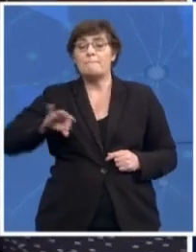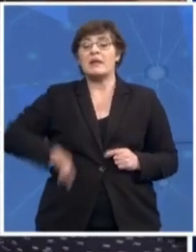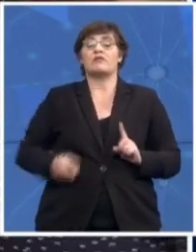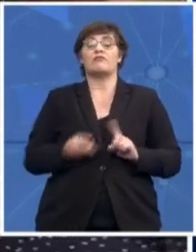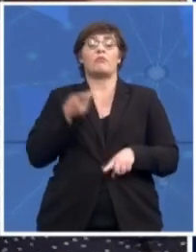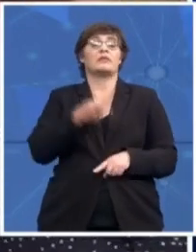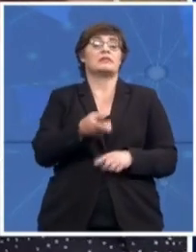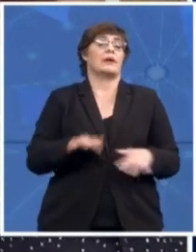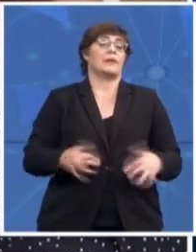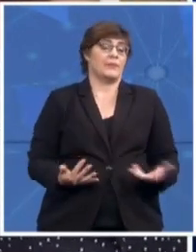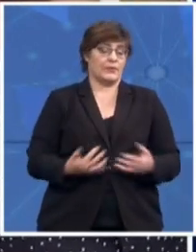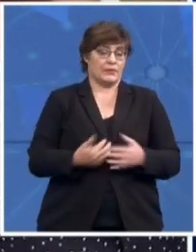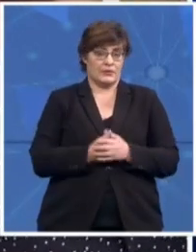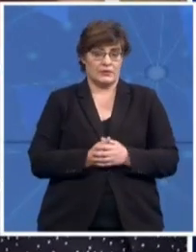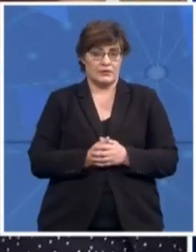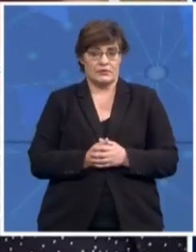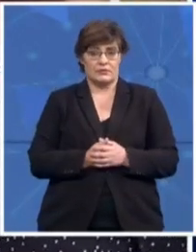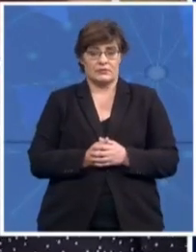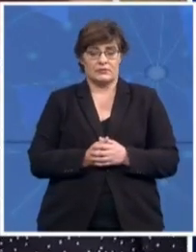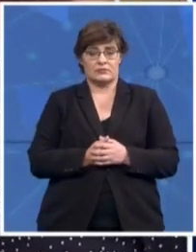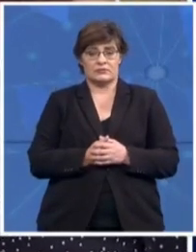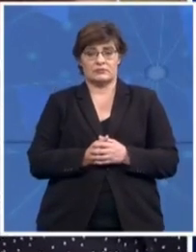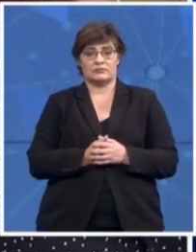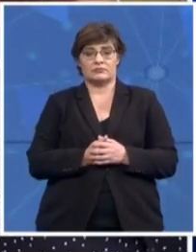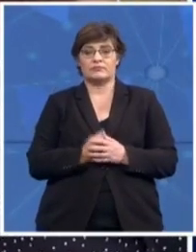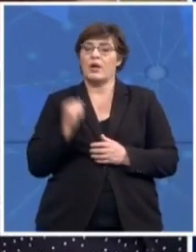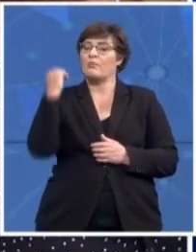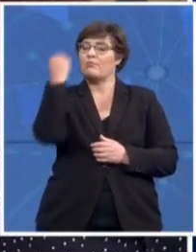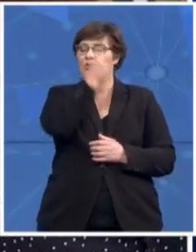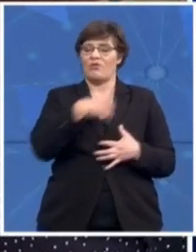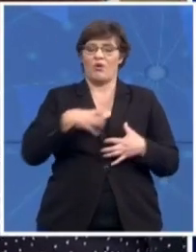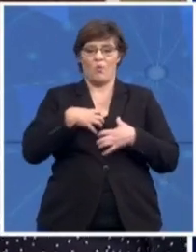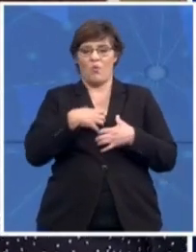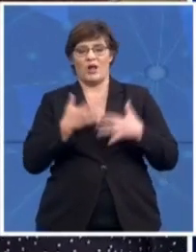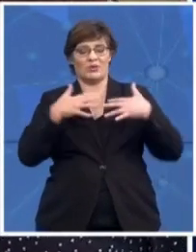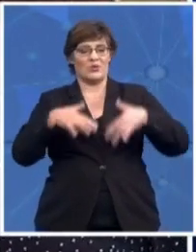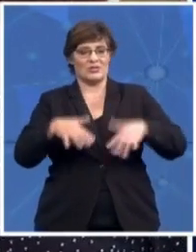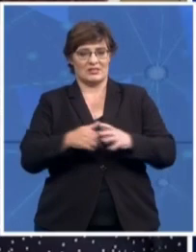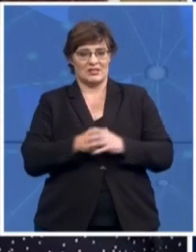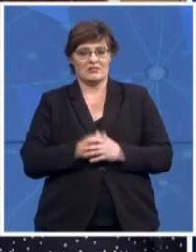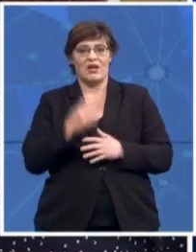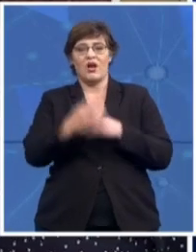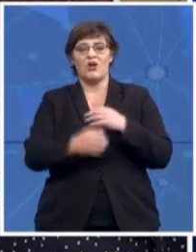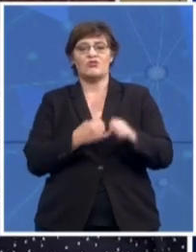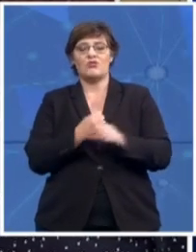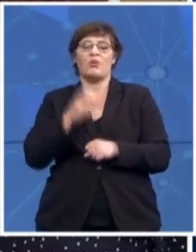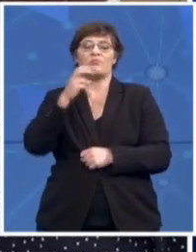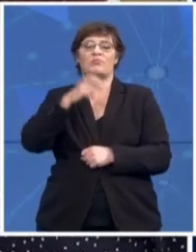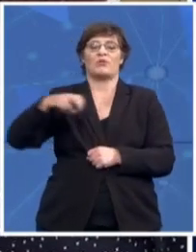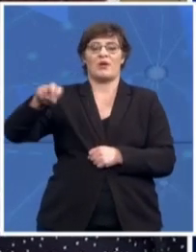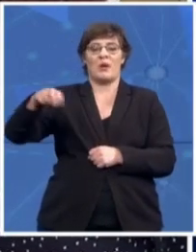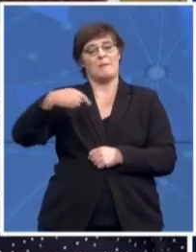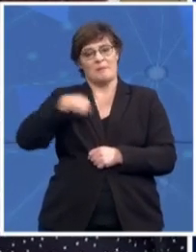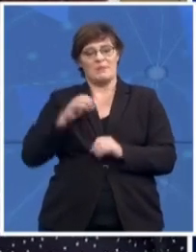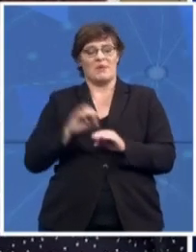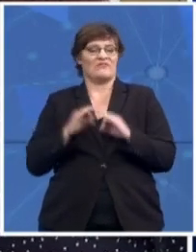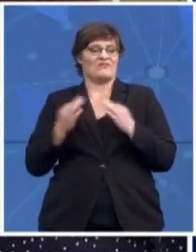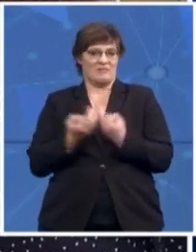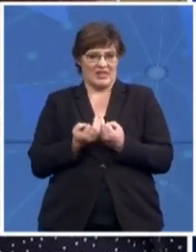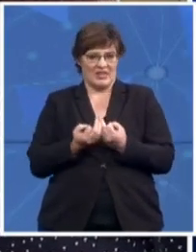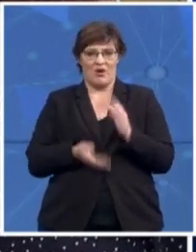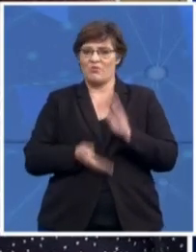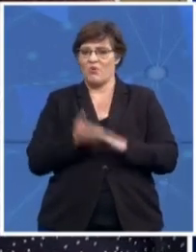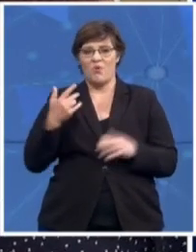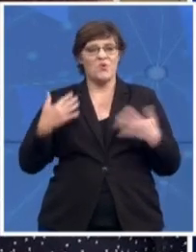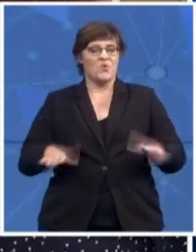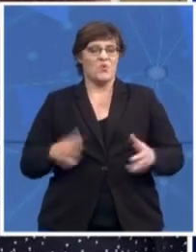The beautiful Wild Coast was an annual pilgrimage for me and my family. Oh, how I miss that area.